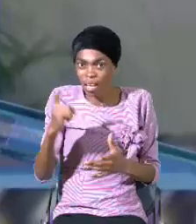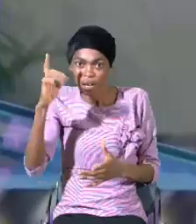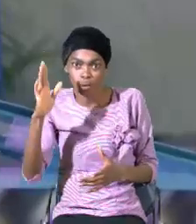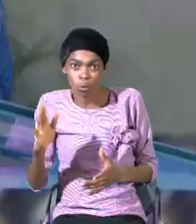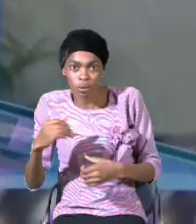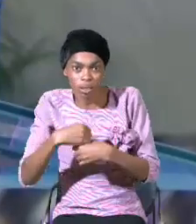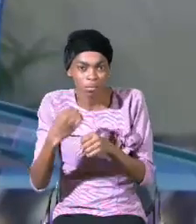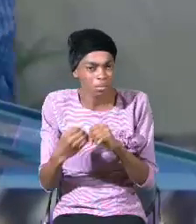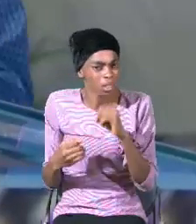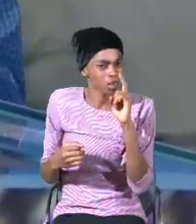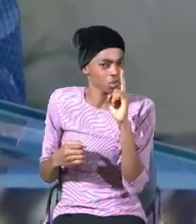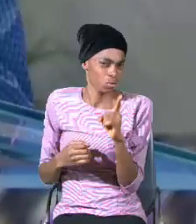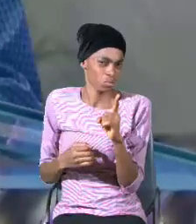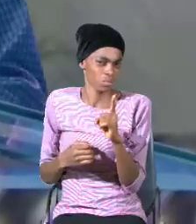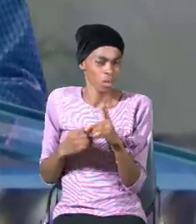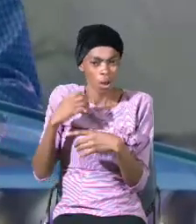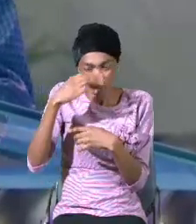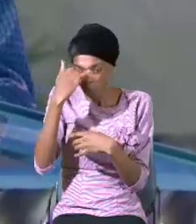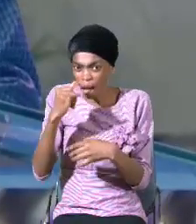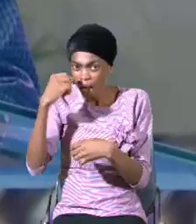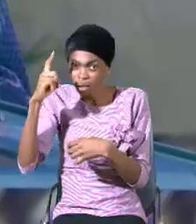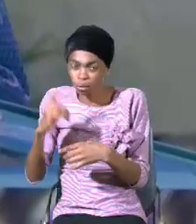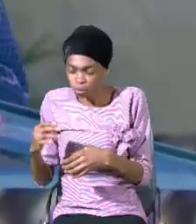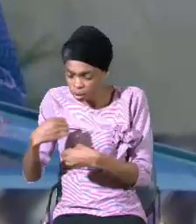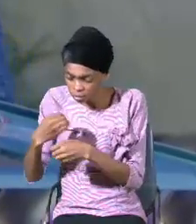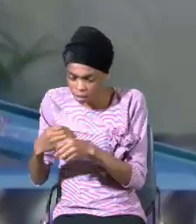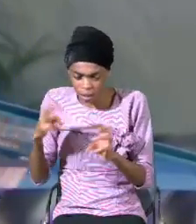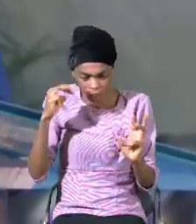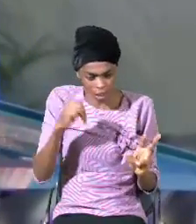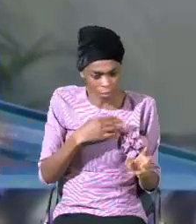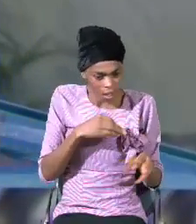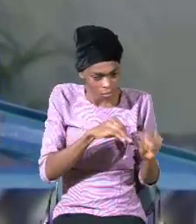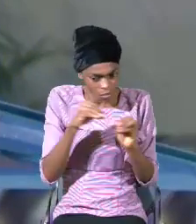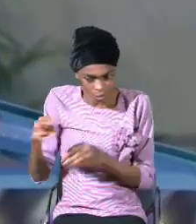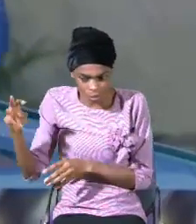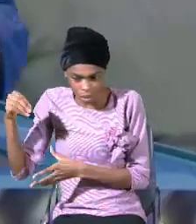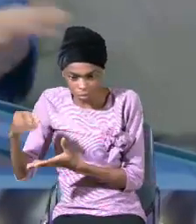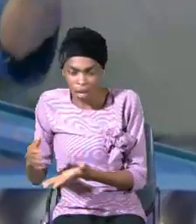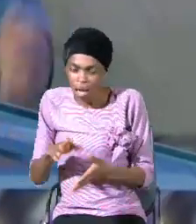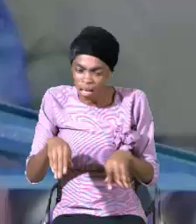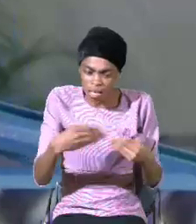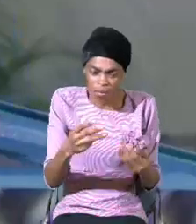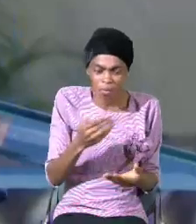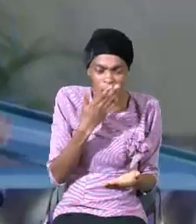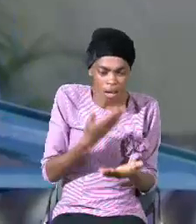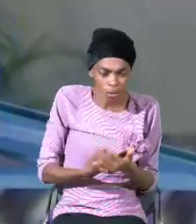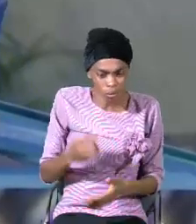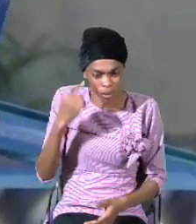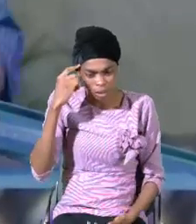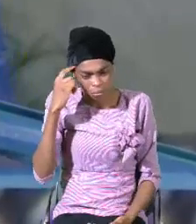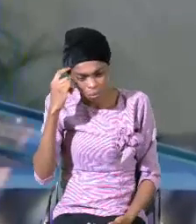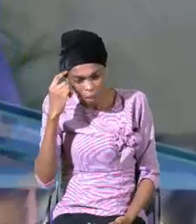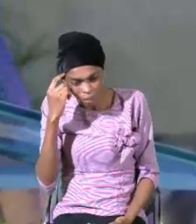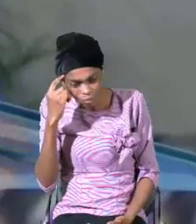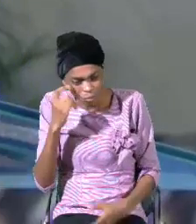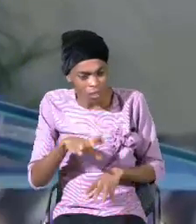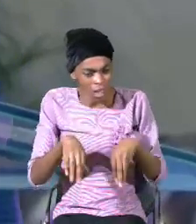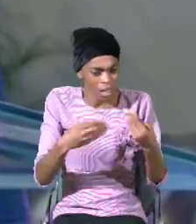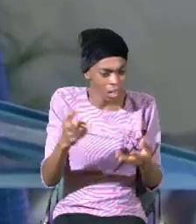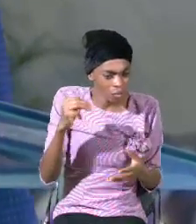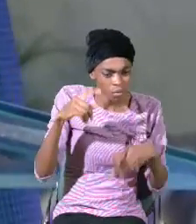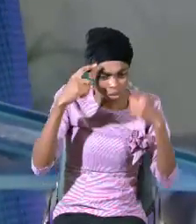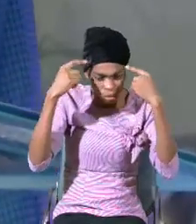God put him here, why God gave him a good brain, why God gave him success,